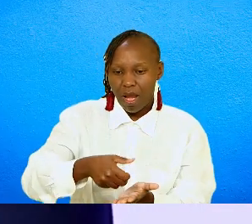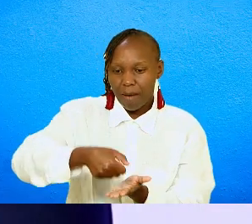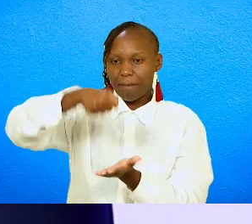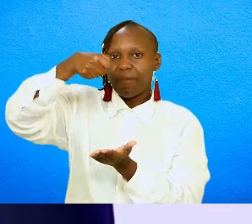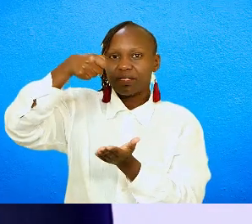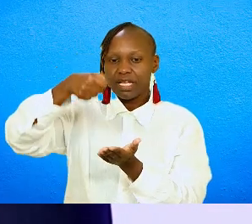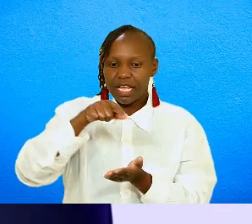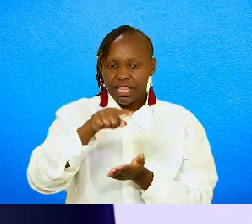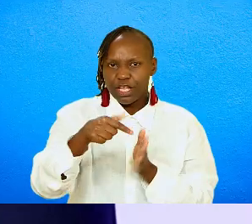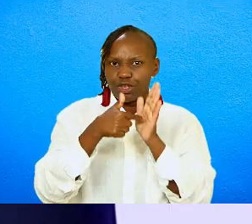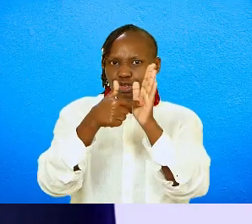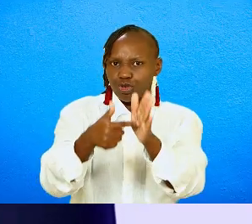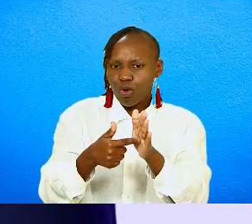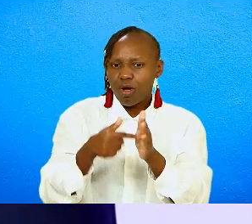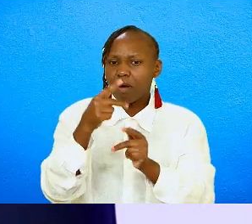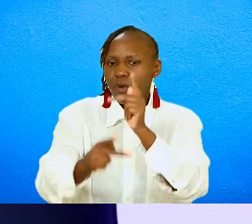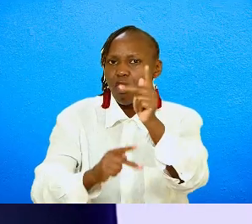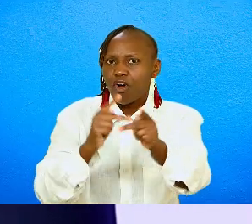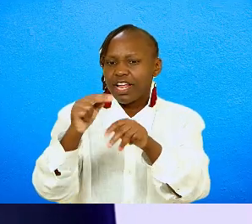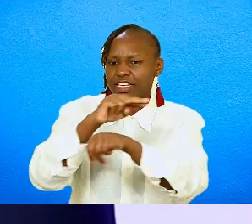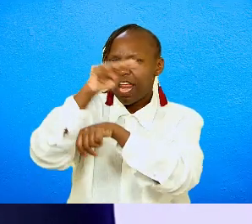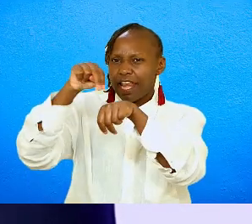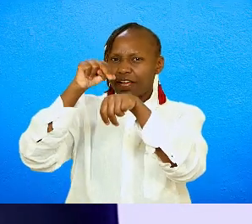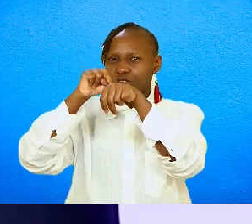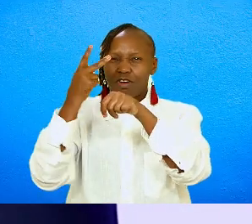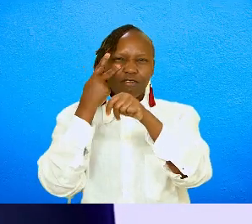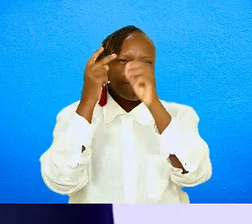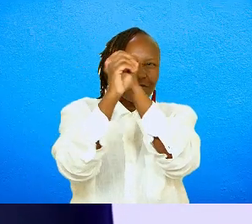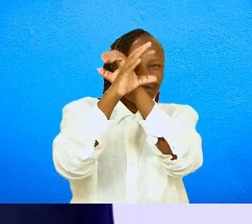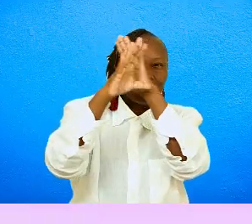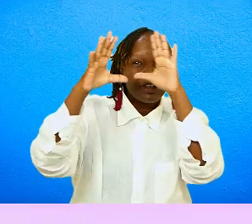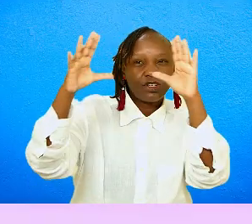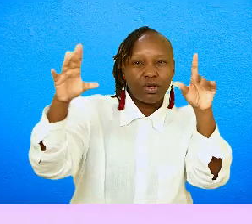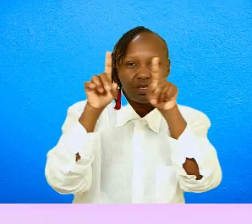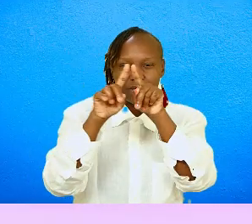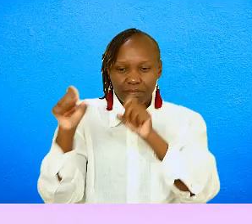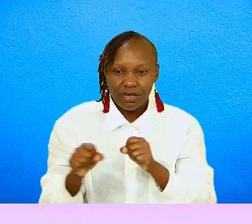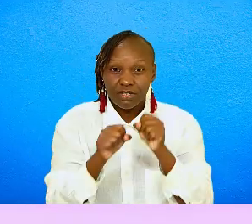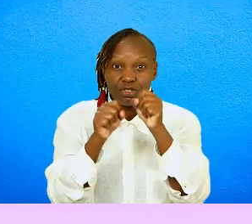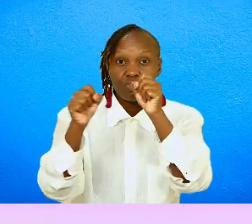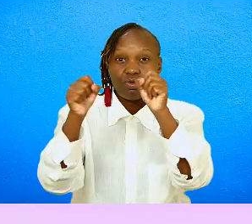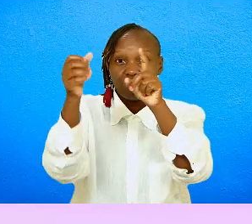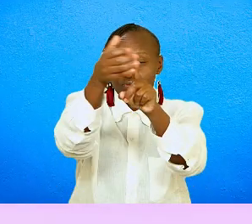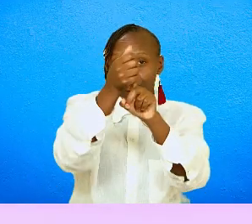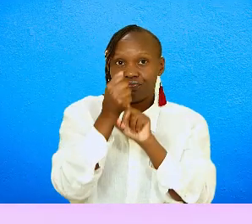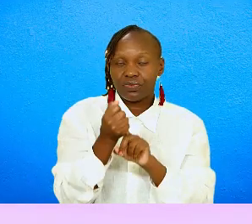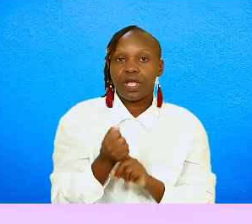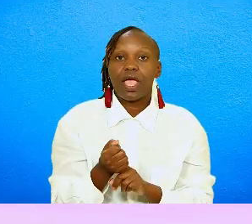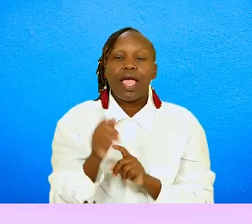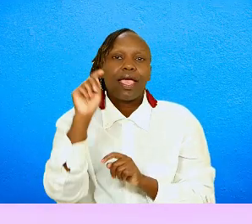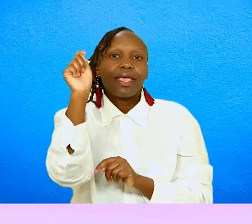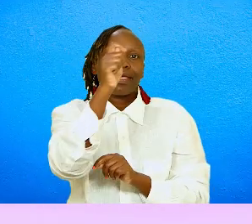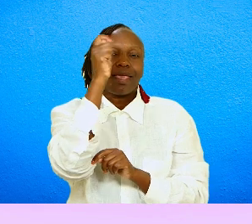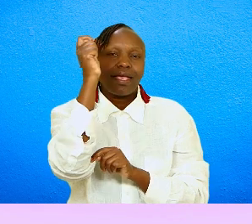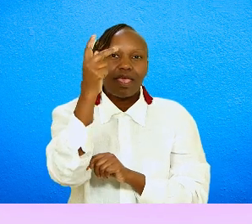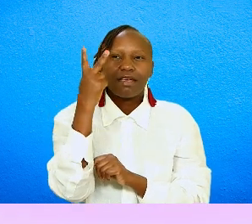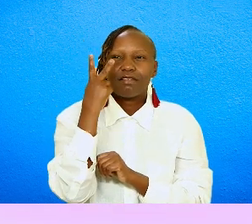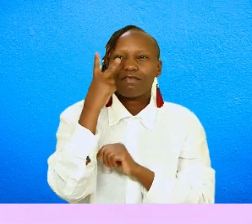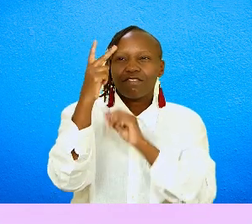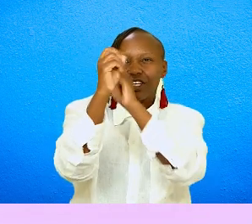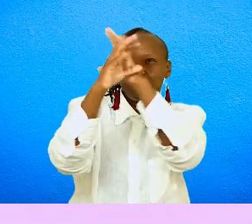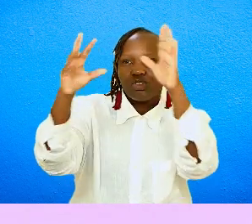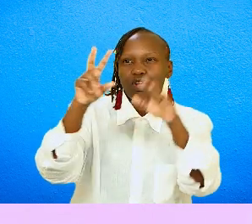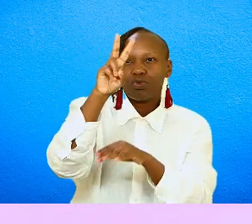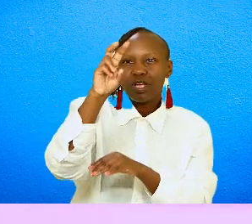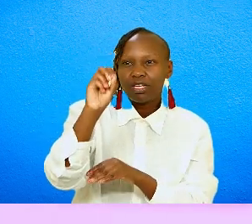the blueprint for progress, outlining a nation's overall vision and strategic objectives. Kenya's long-term development plan is Vision 2030,